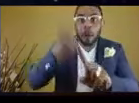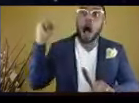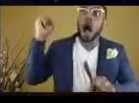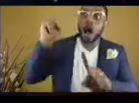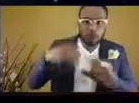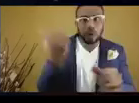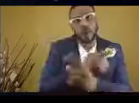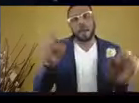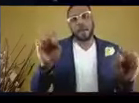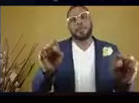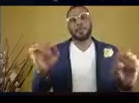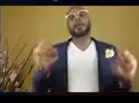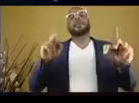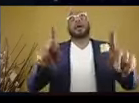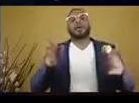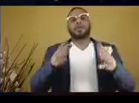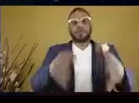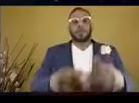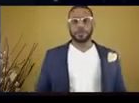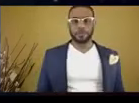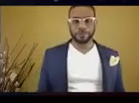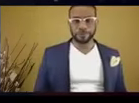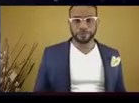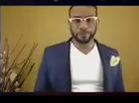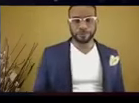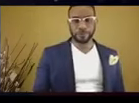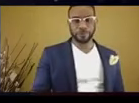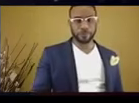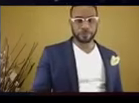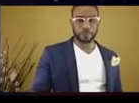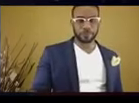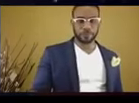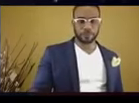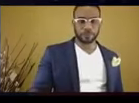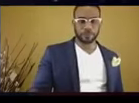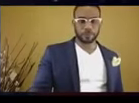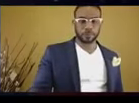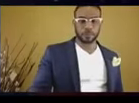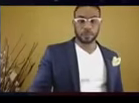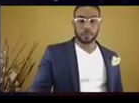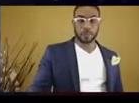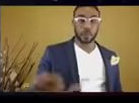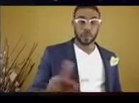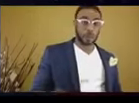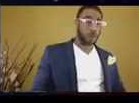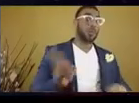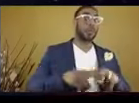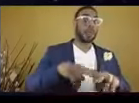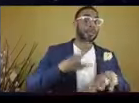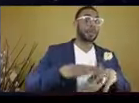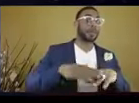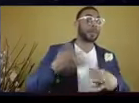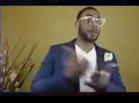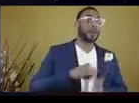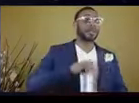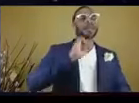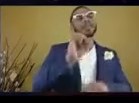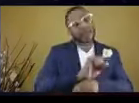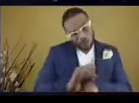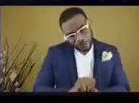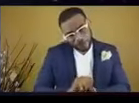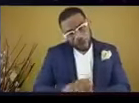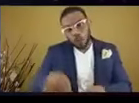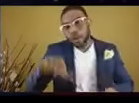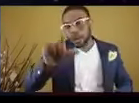is able to get back on track. We need to raise the minimum wage, definitely. We need